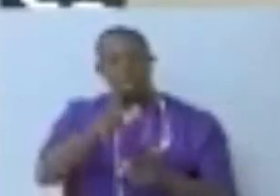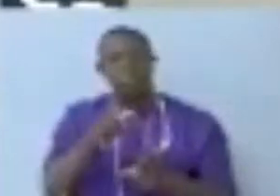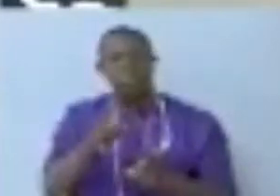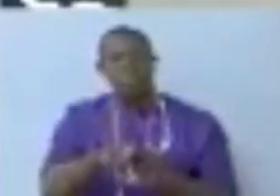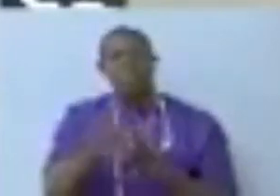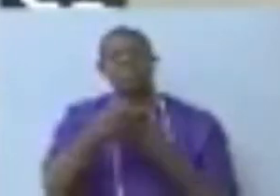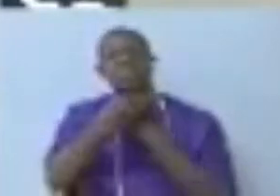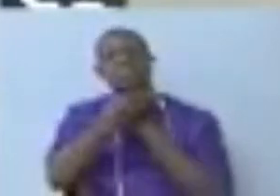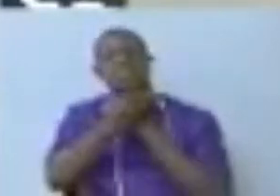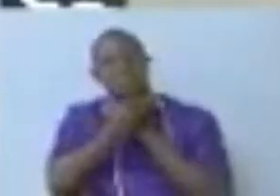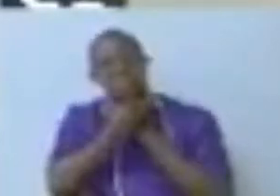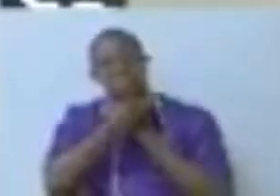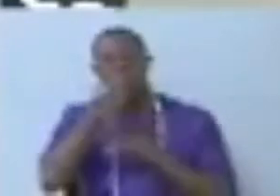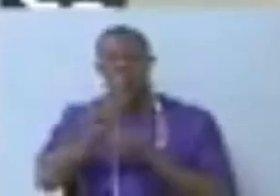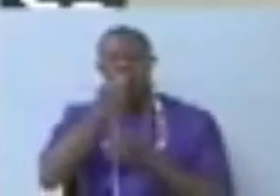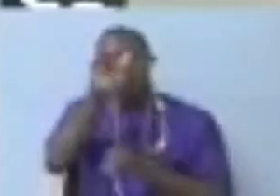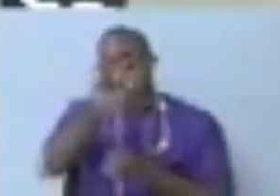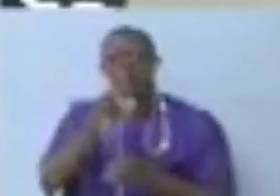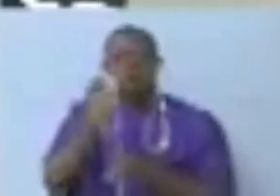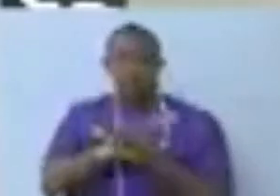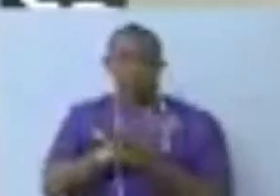strangulation.